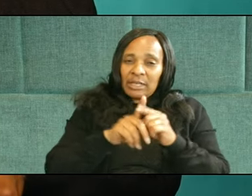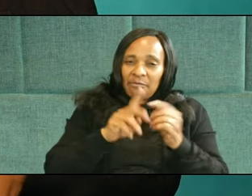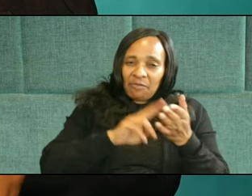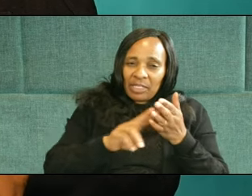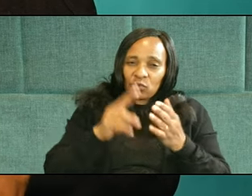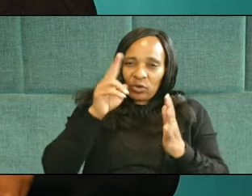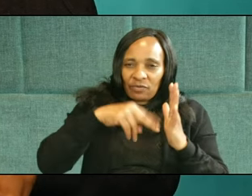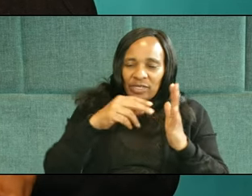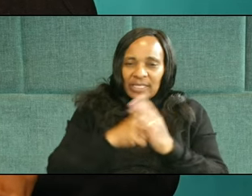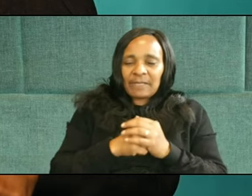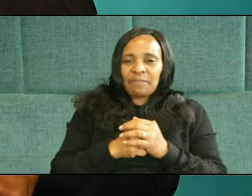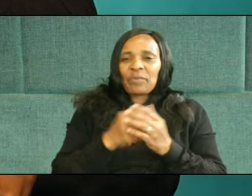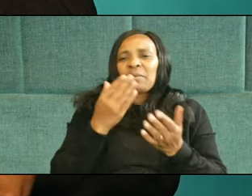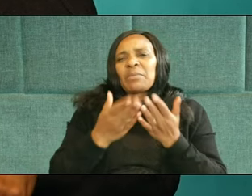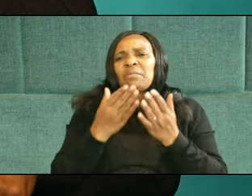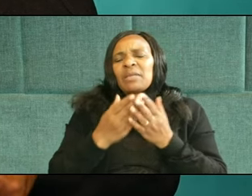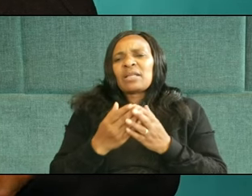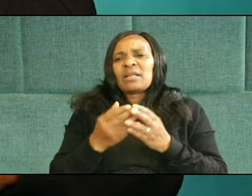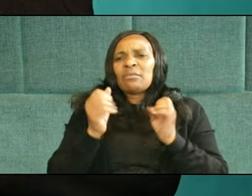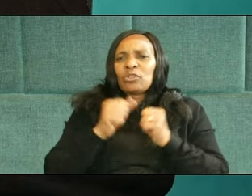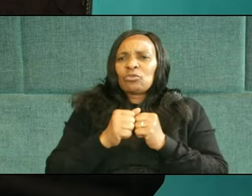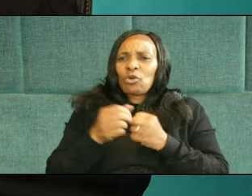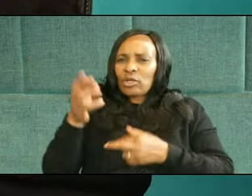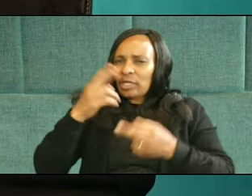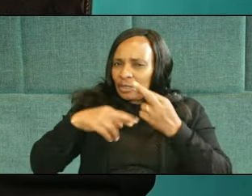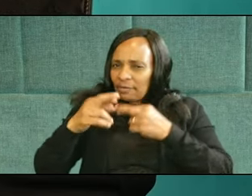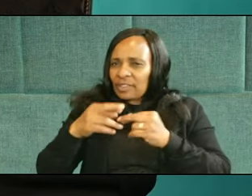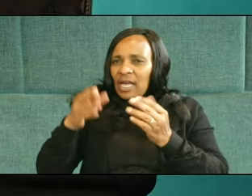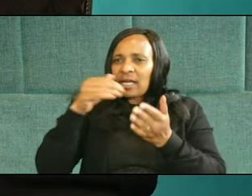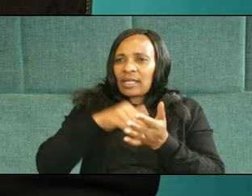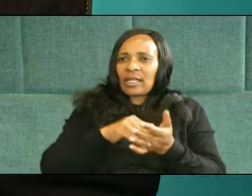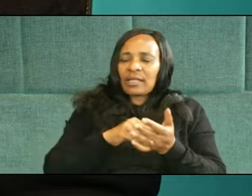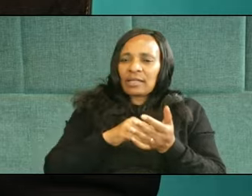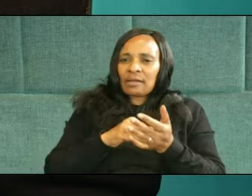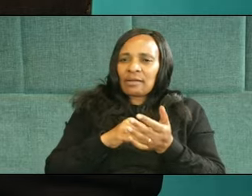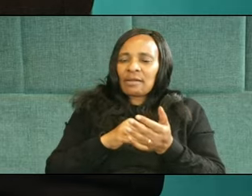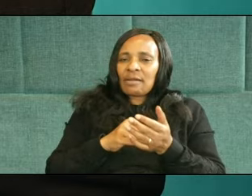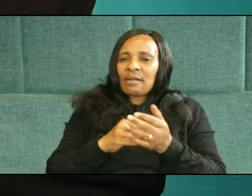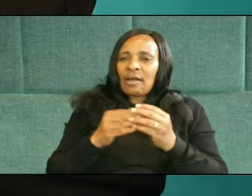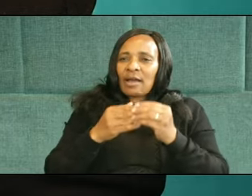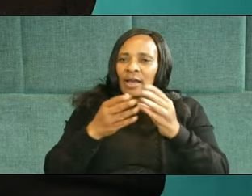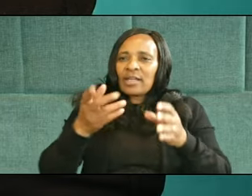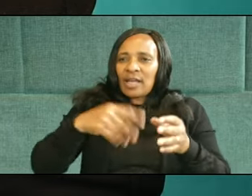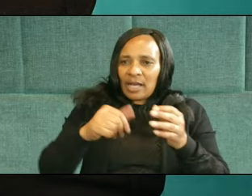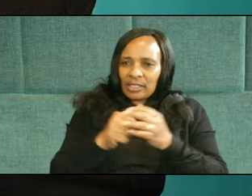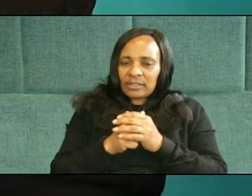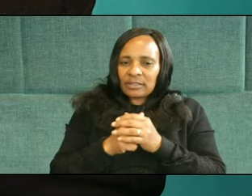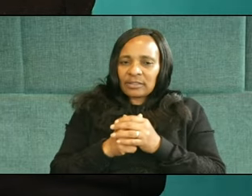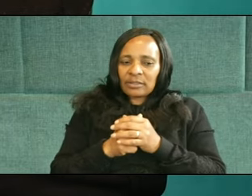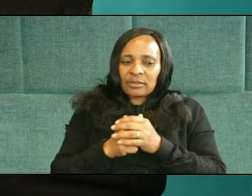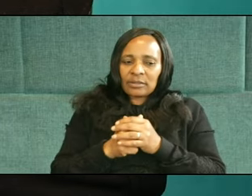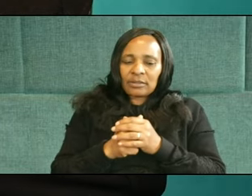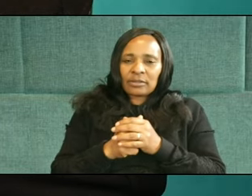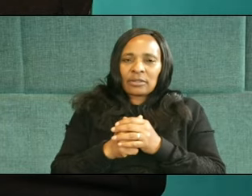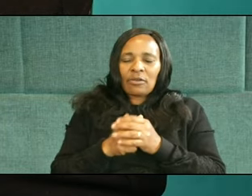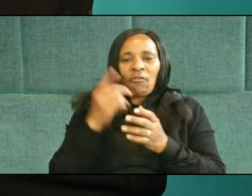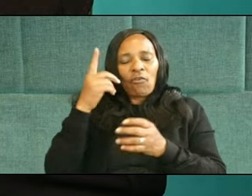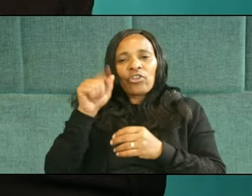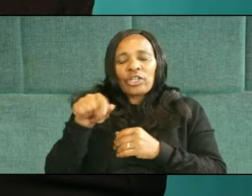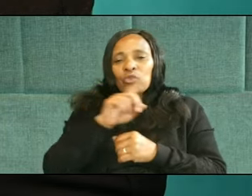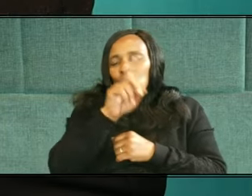just read. I probably can just reiterate it a bit, and I'll ask Ashley to just guide us through that, some questions in the Thursday